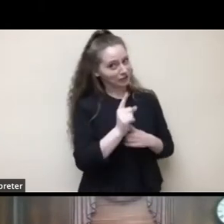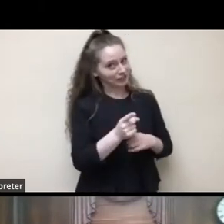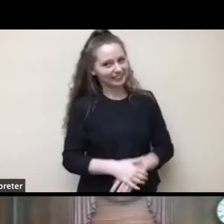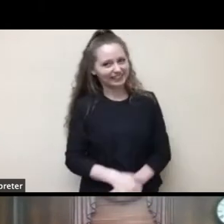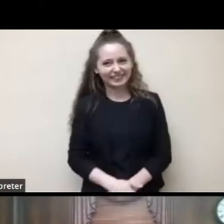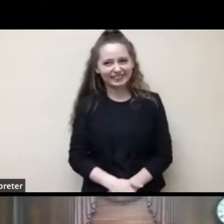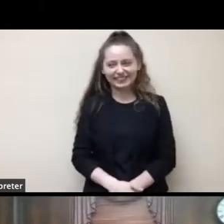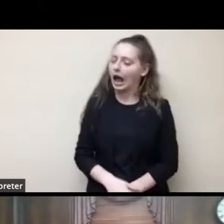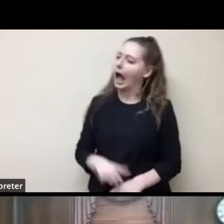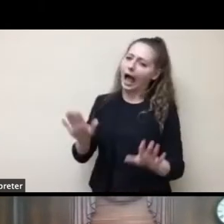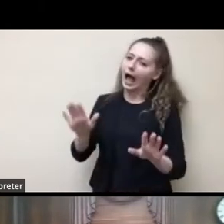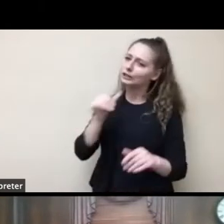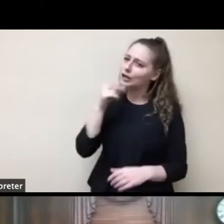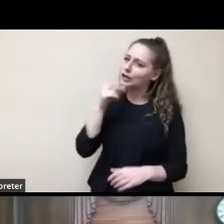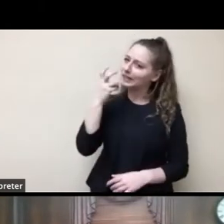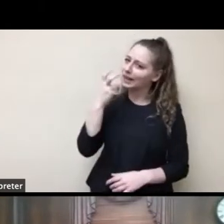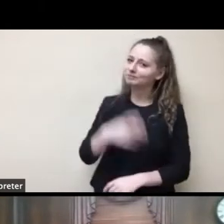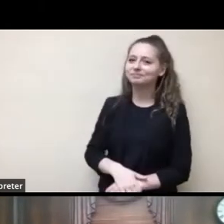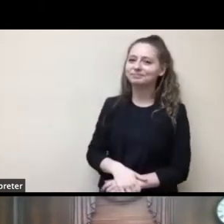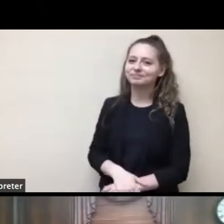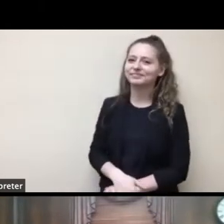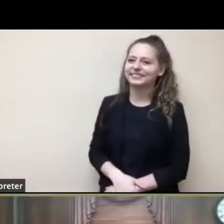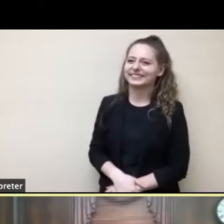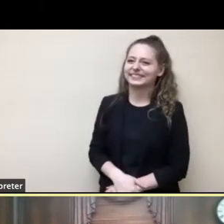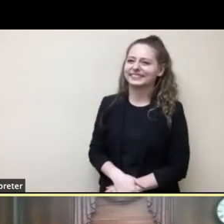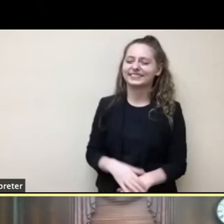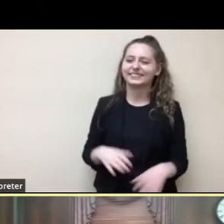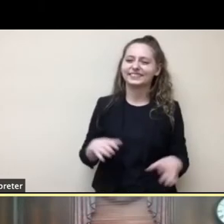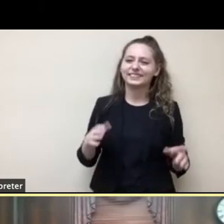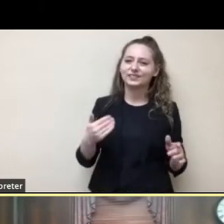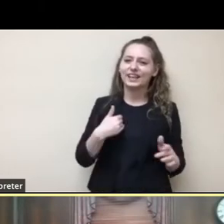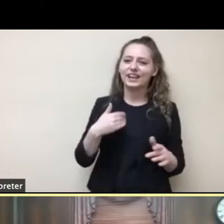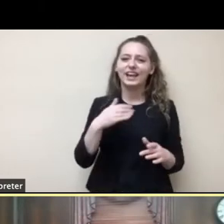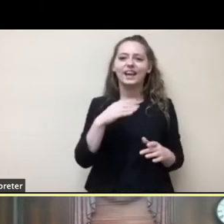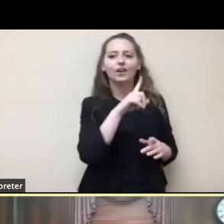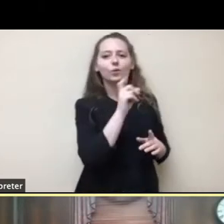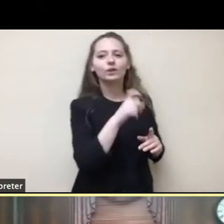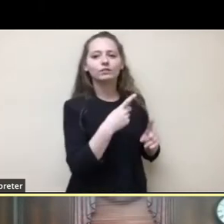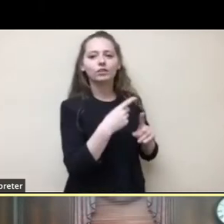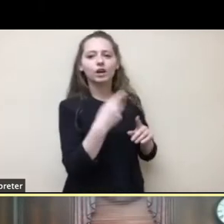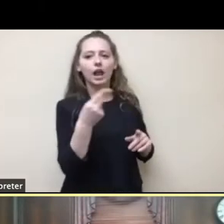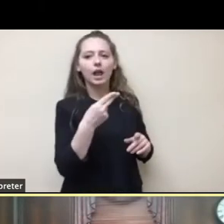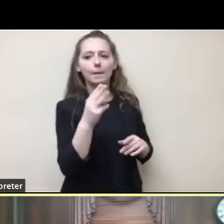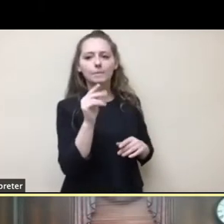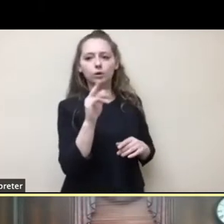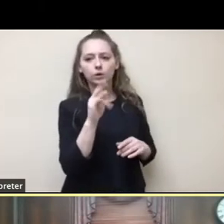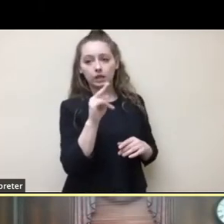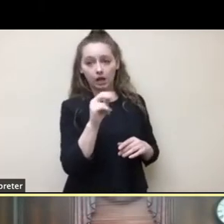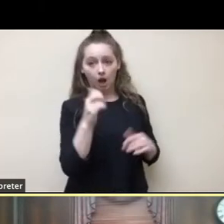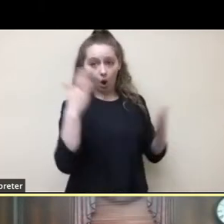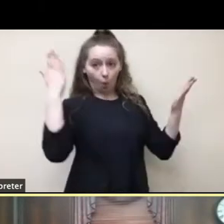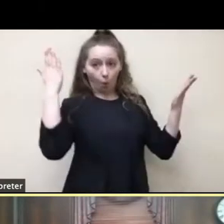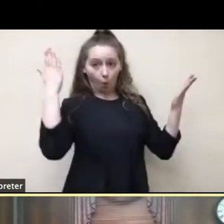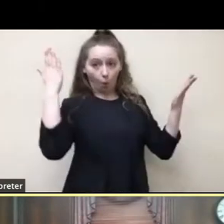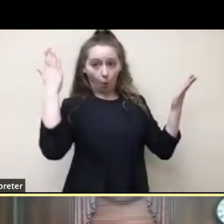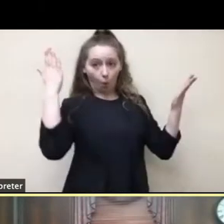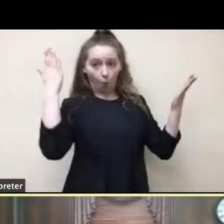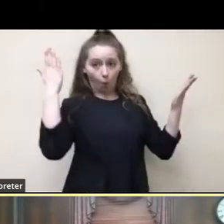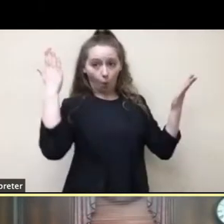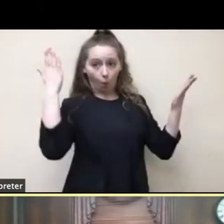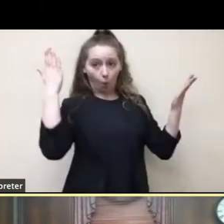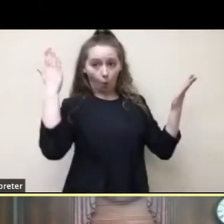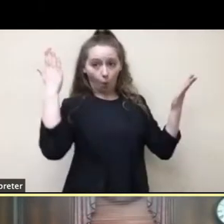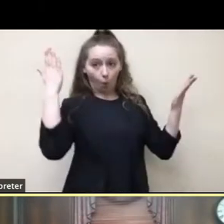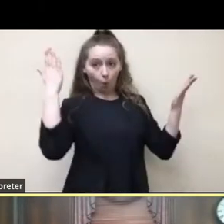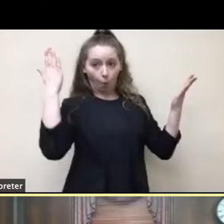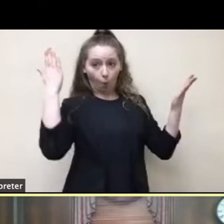don't doubt. Okay. Hey, Mylan, we had a question for the Hammond Marina. It says, why is the Hammond Marina not allowing jet skis or jet